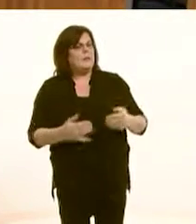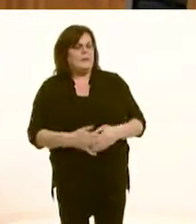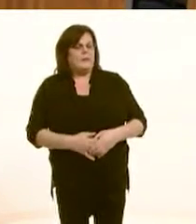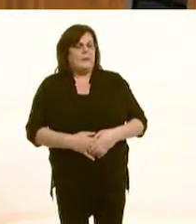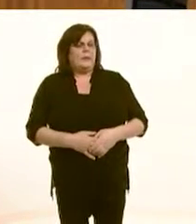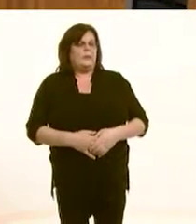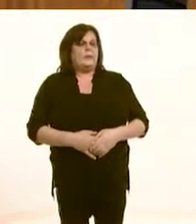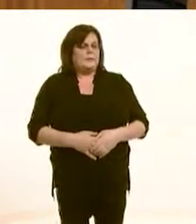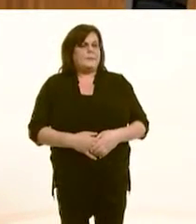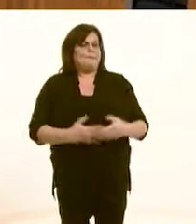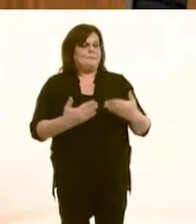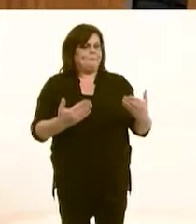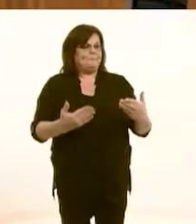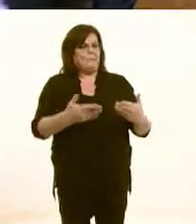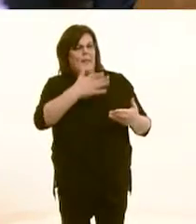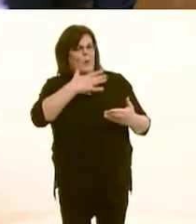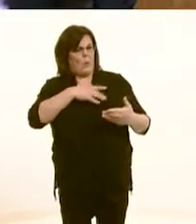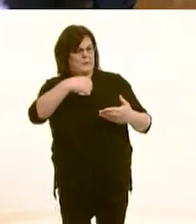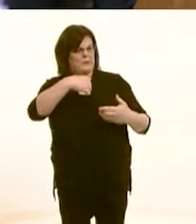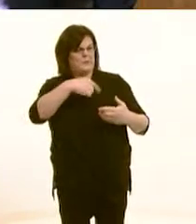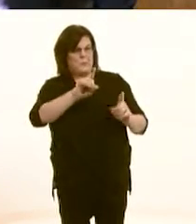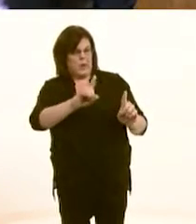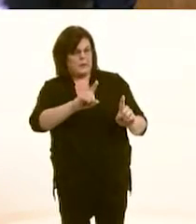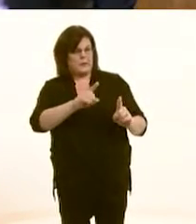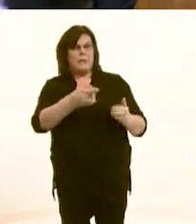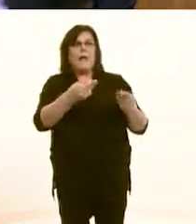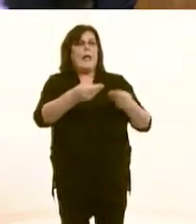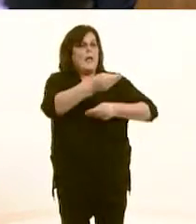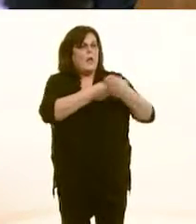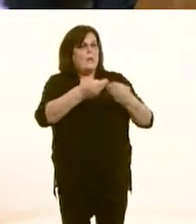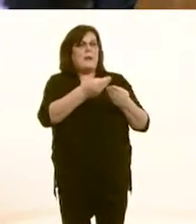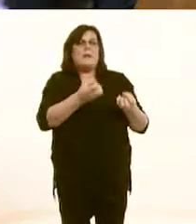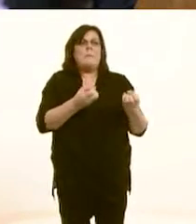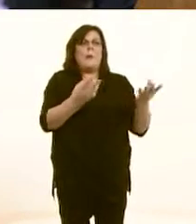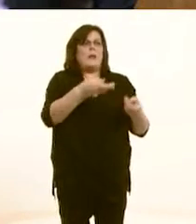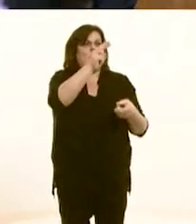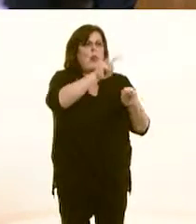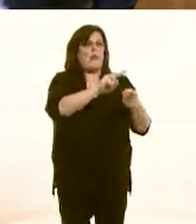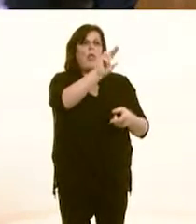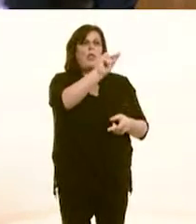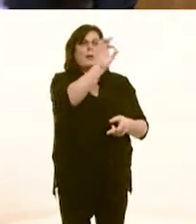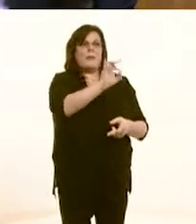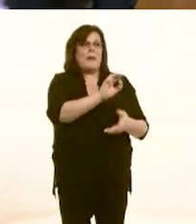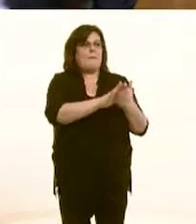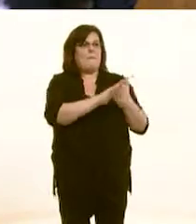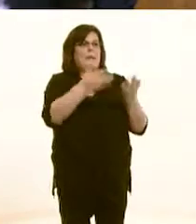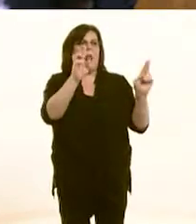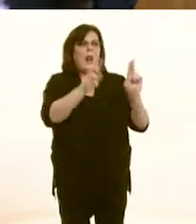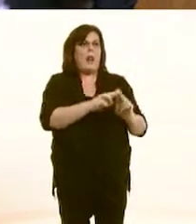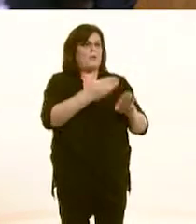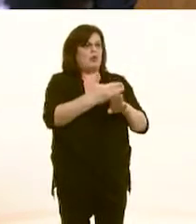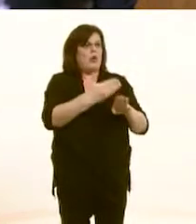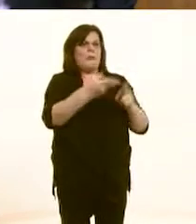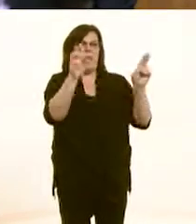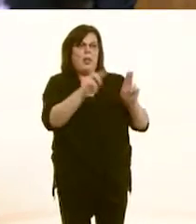let's examine what he wants to do. He wants to cut spending on the economy by 30%. That's cutting spending on jobs, cutting spending on skills, cutting spending